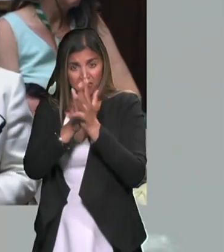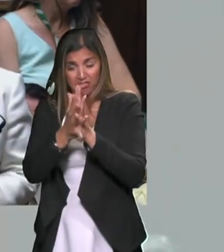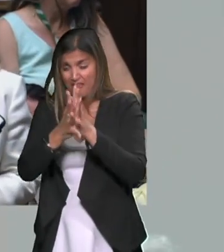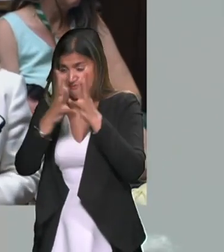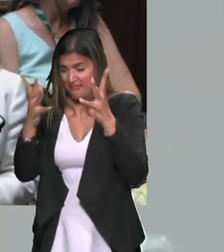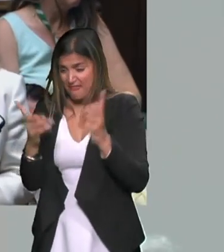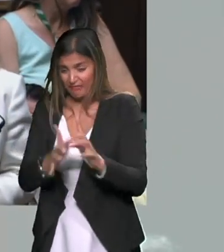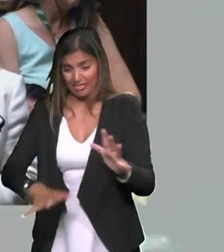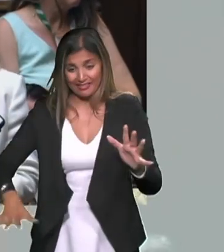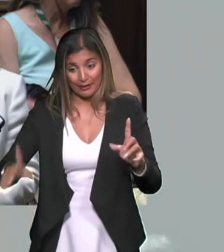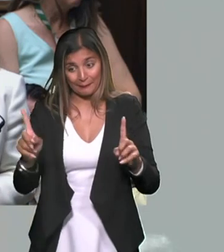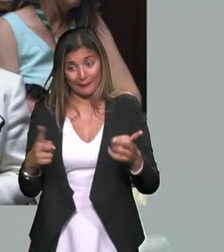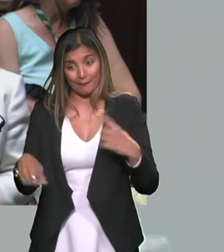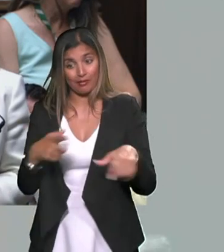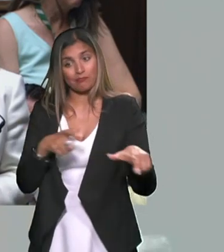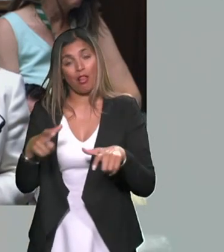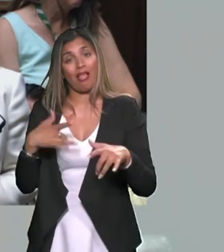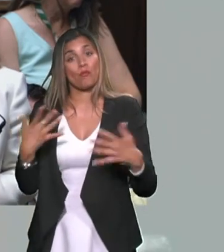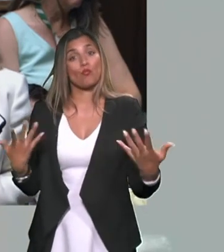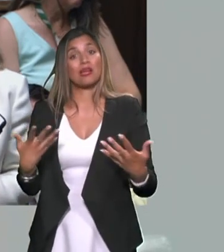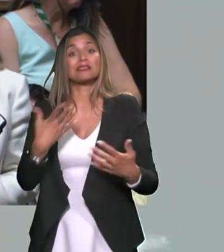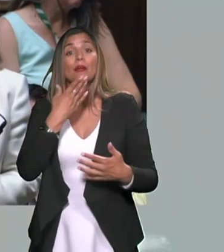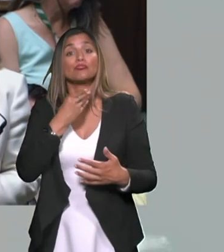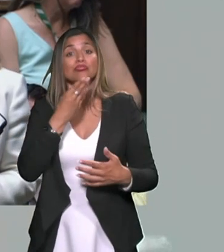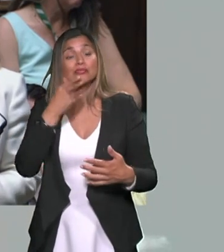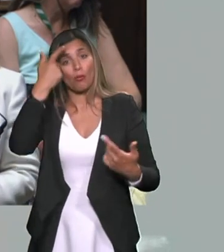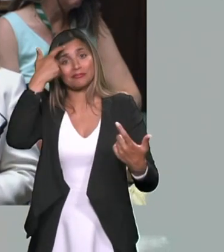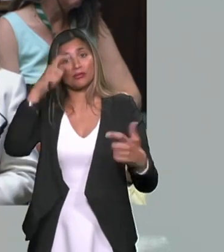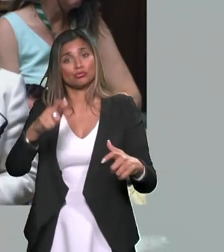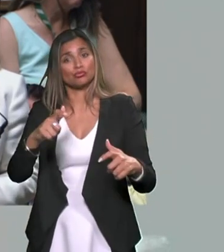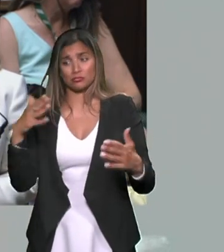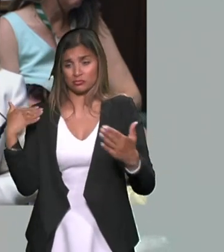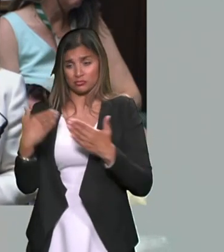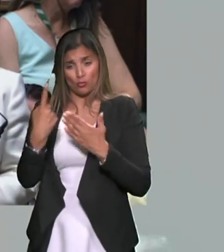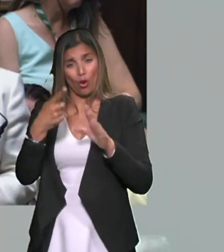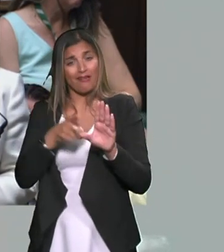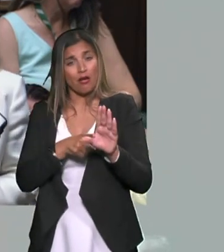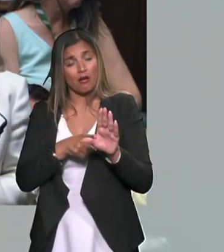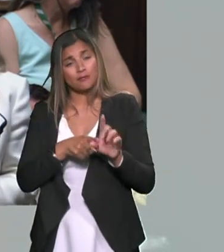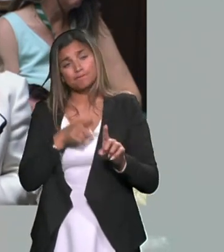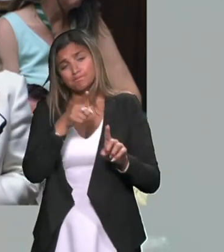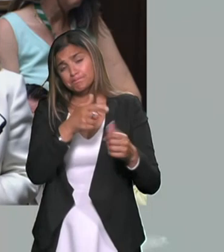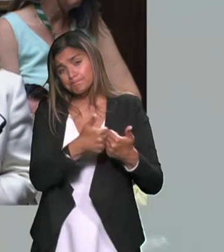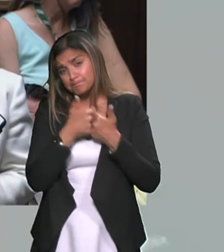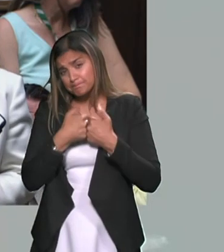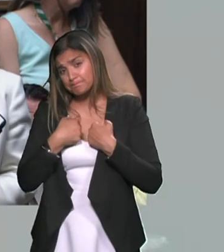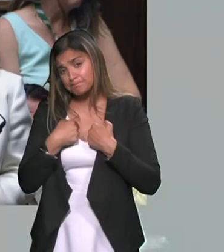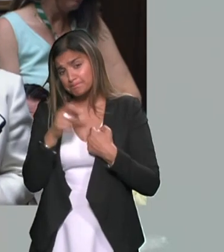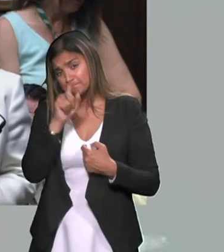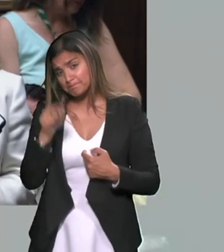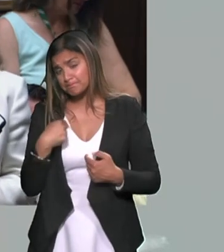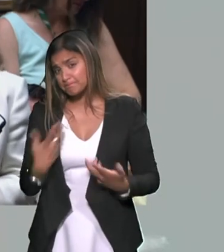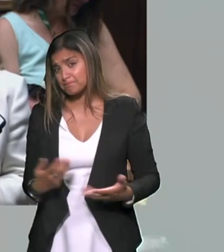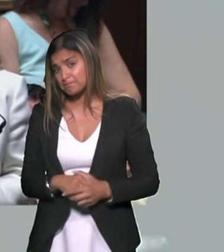people still in temporary accommodation. Would my right honourable friend back my fight to ensure that we